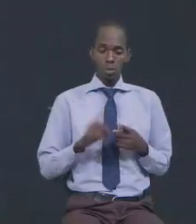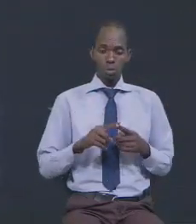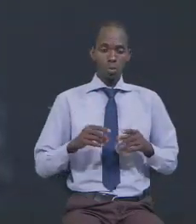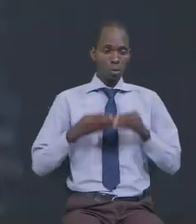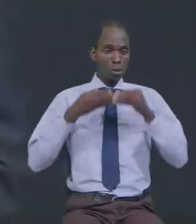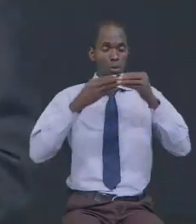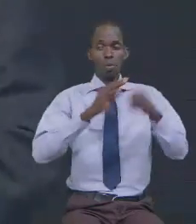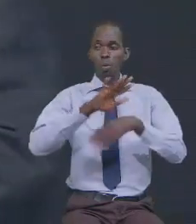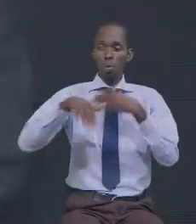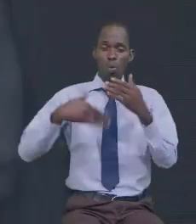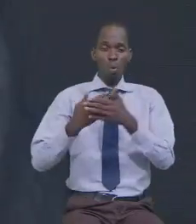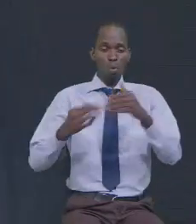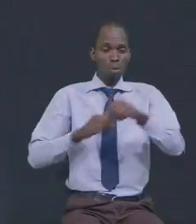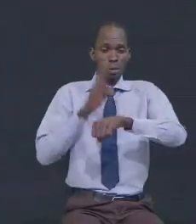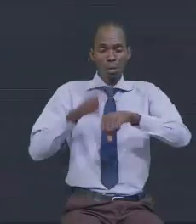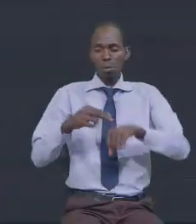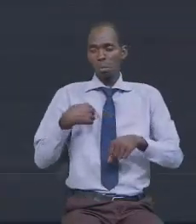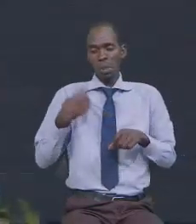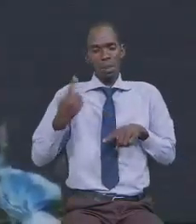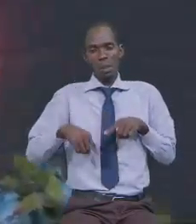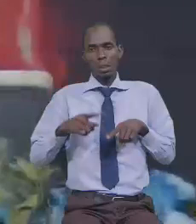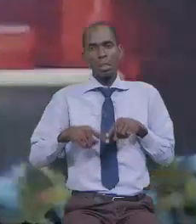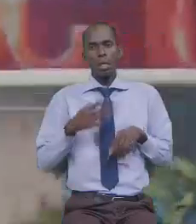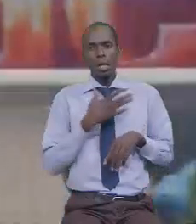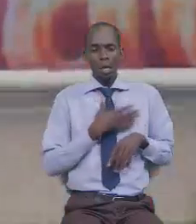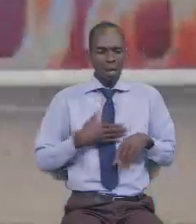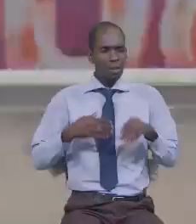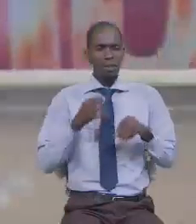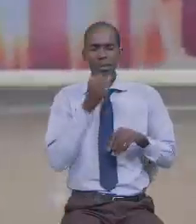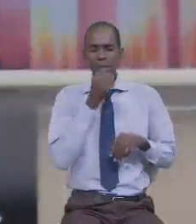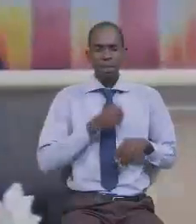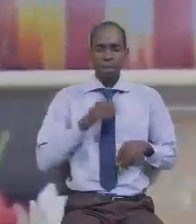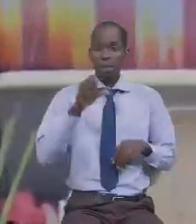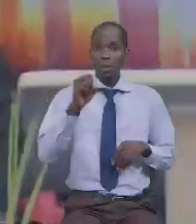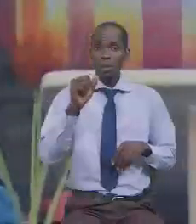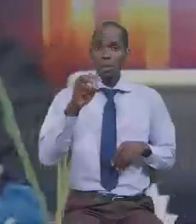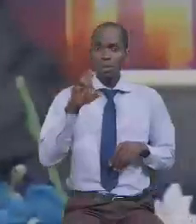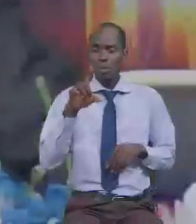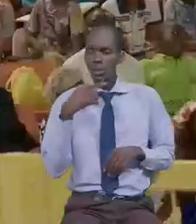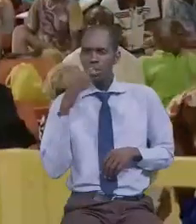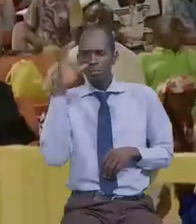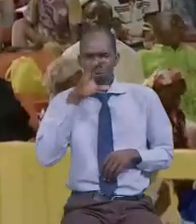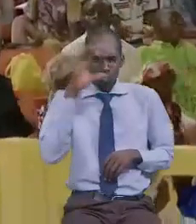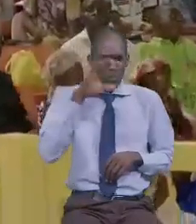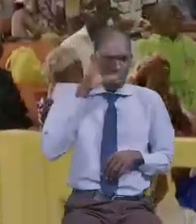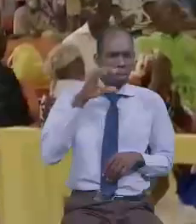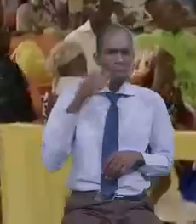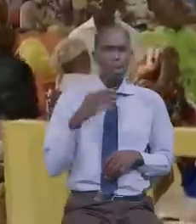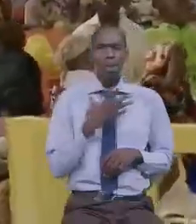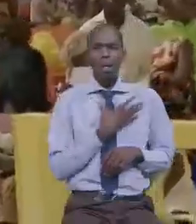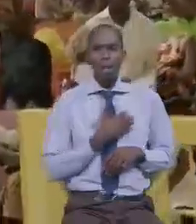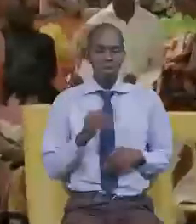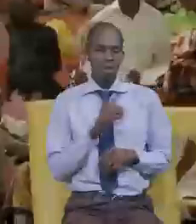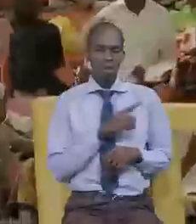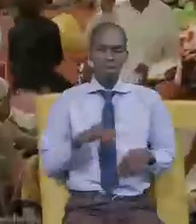No, I cannot. And Samuel says, search for him. Search for him. We're searching for you. The Lord is searching for